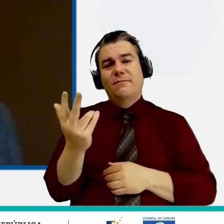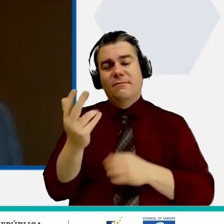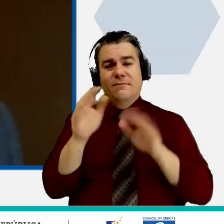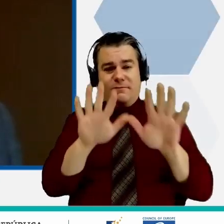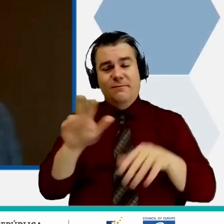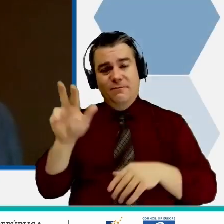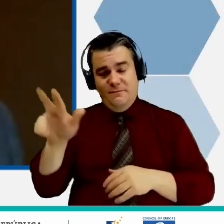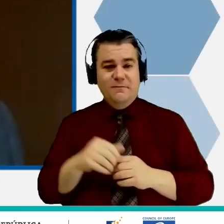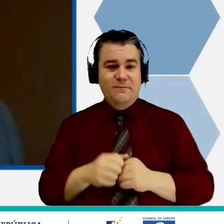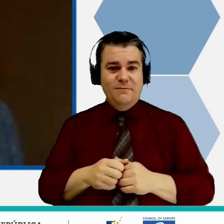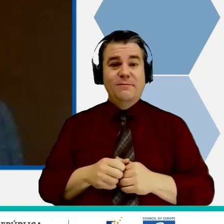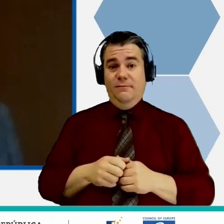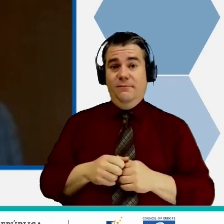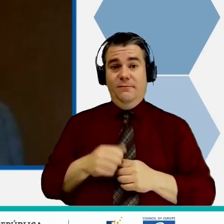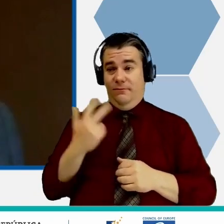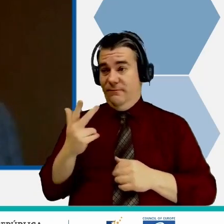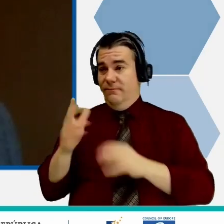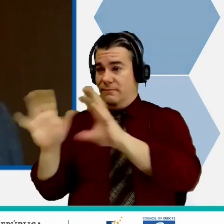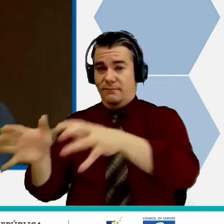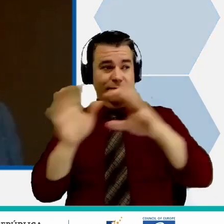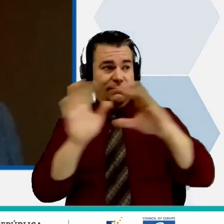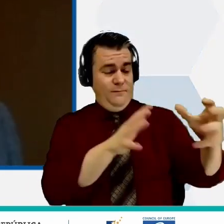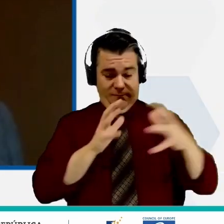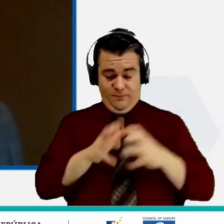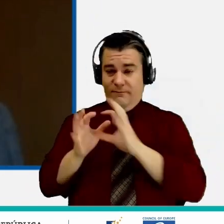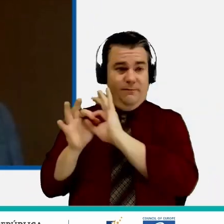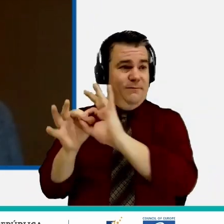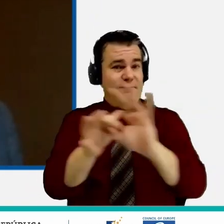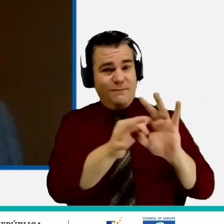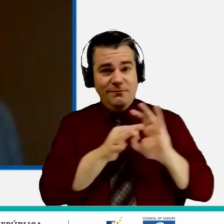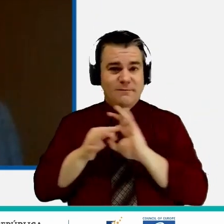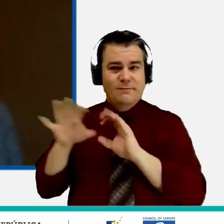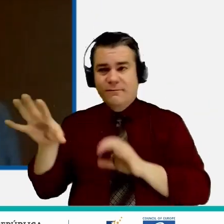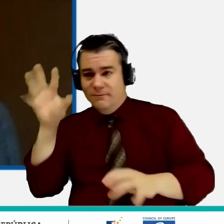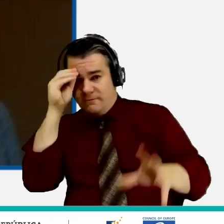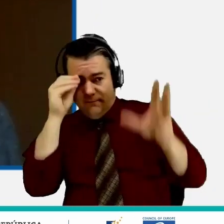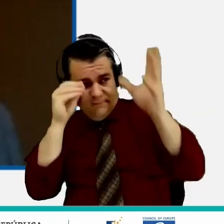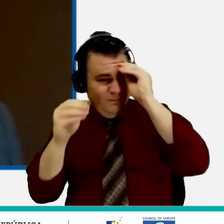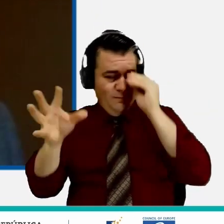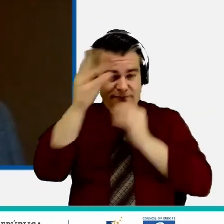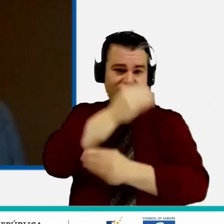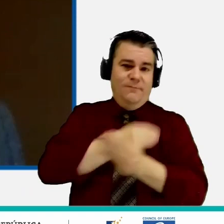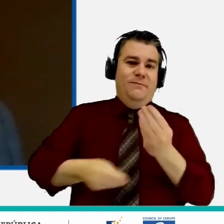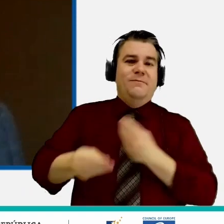three organizations to share, to exchange, and to learn from each other, which is not explored so far.